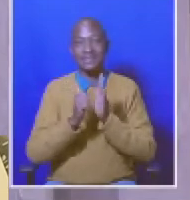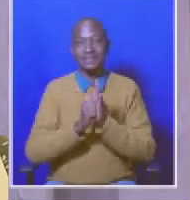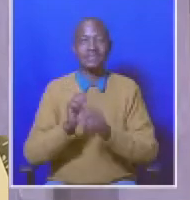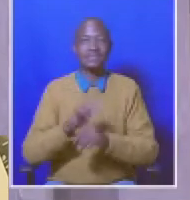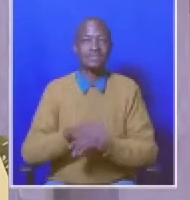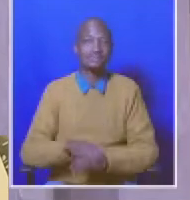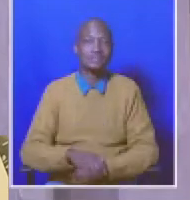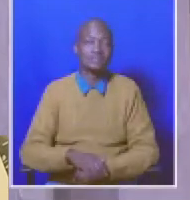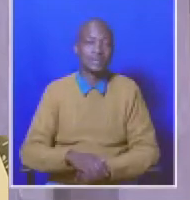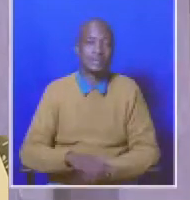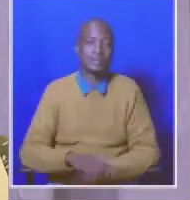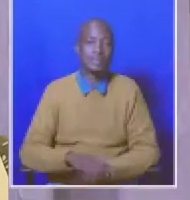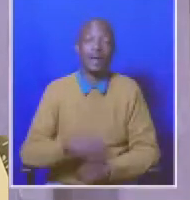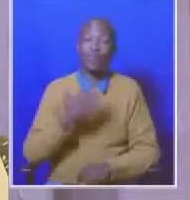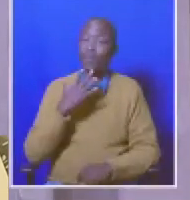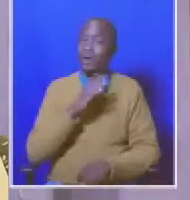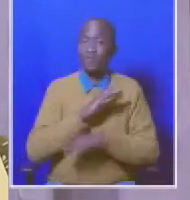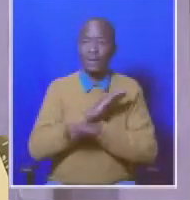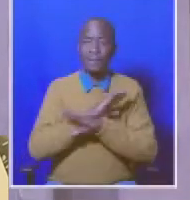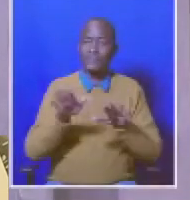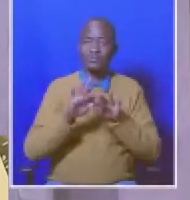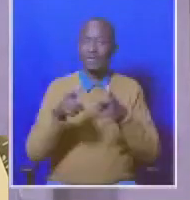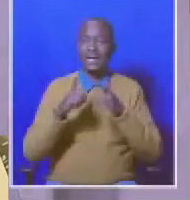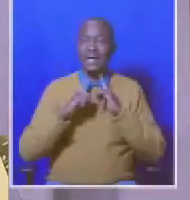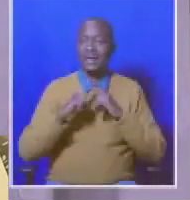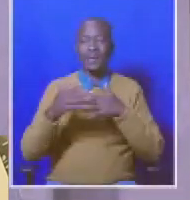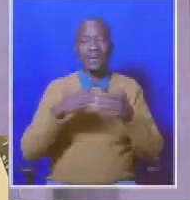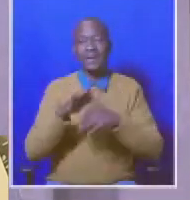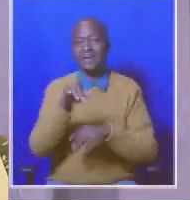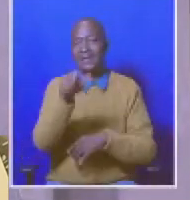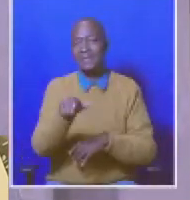We must not allow anyone or anything